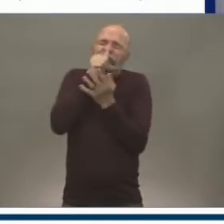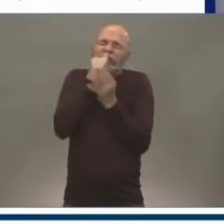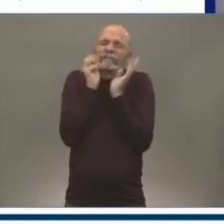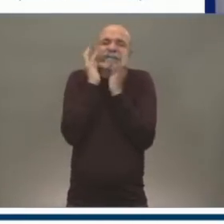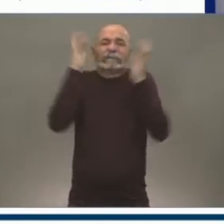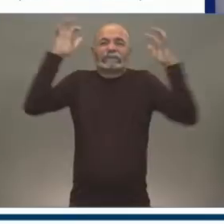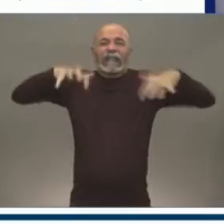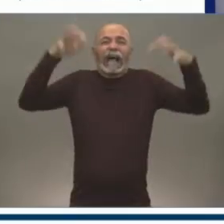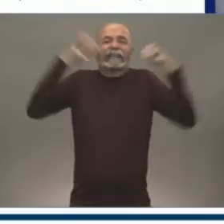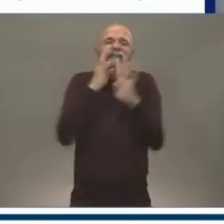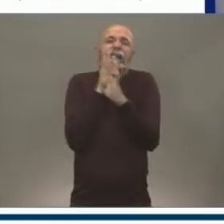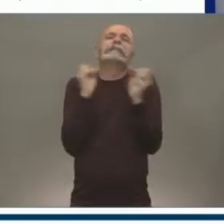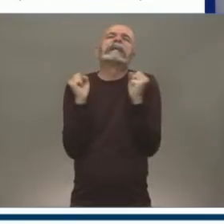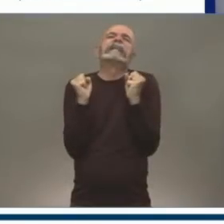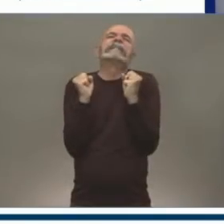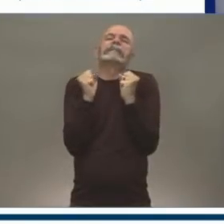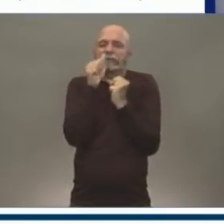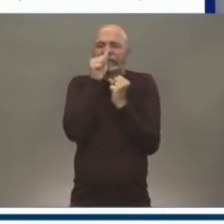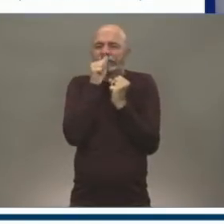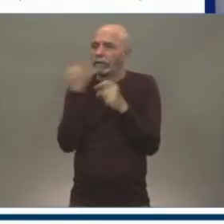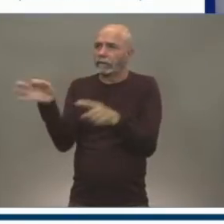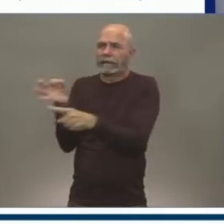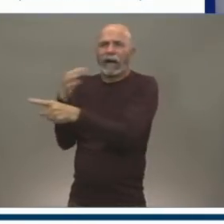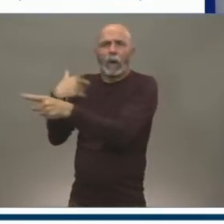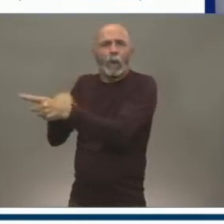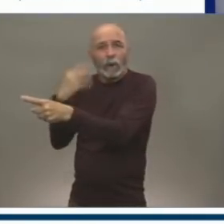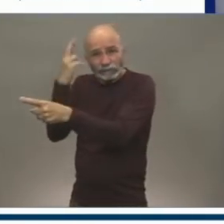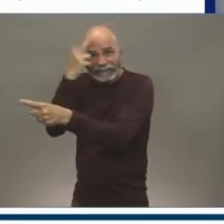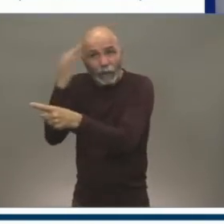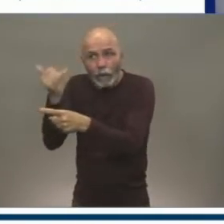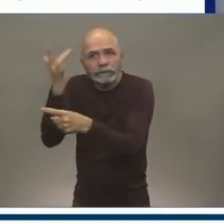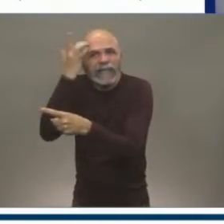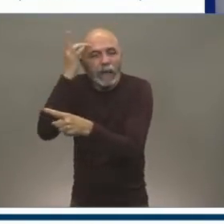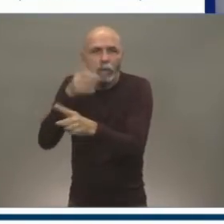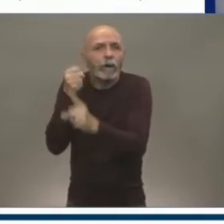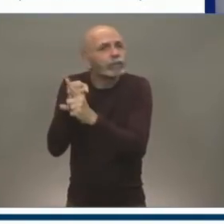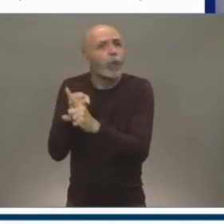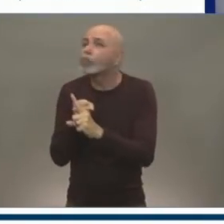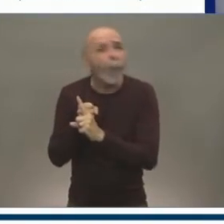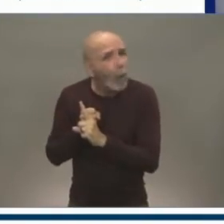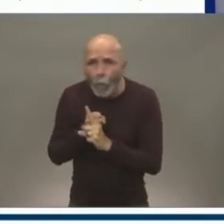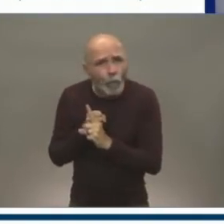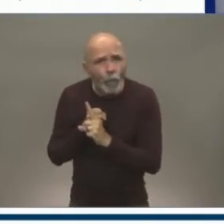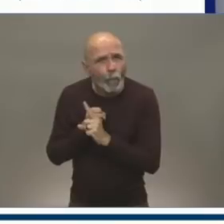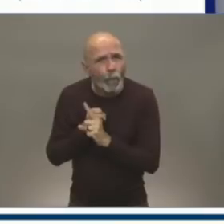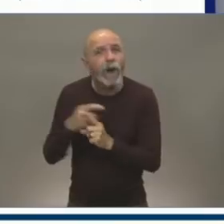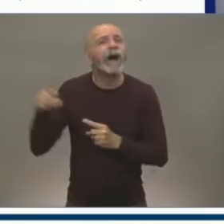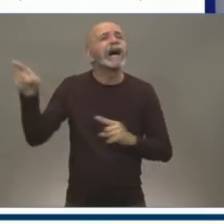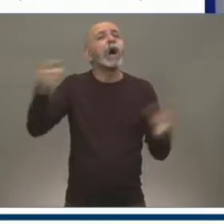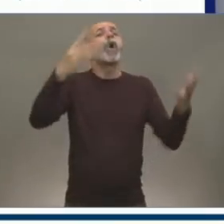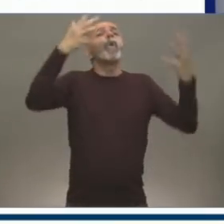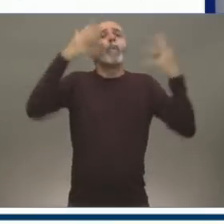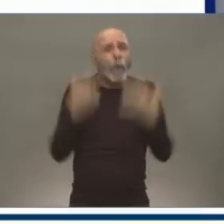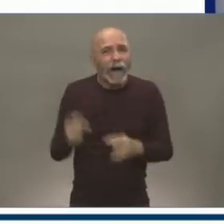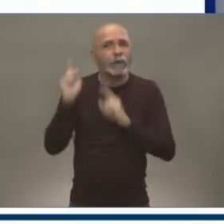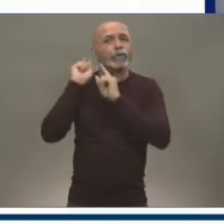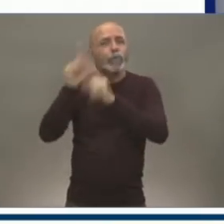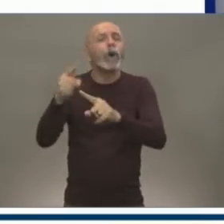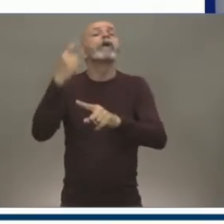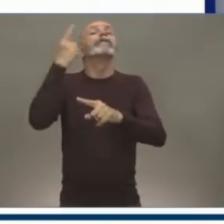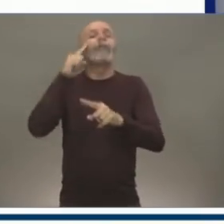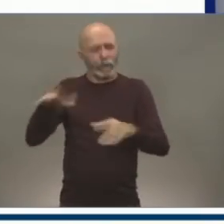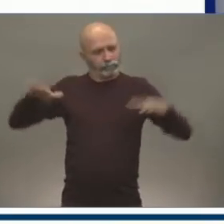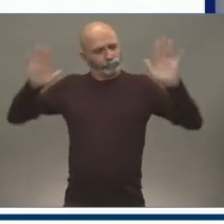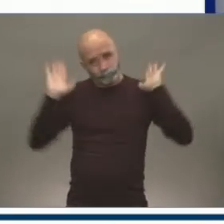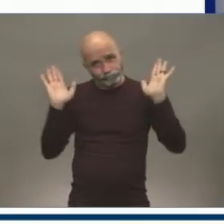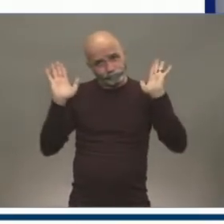test. Not because you were sick, but because we asked and you took responsibility. I want you to know how grateful I